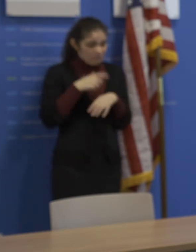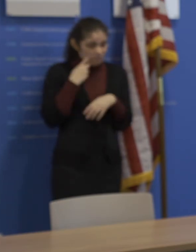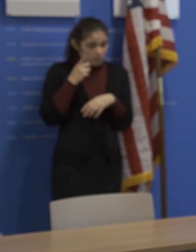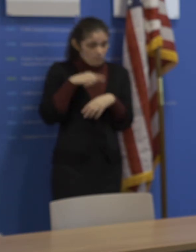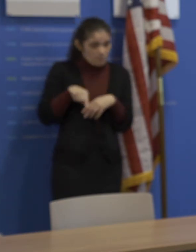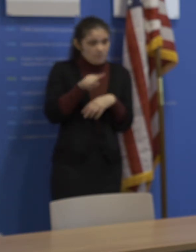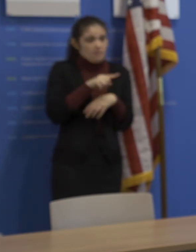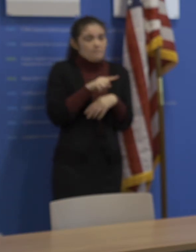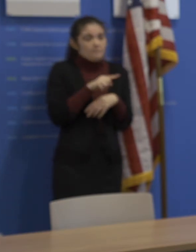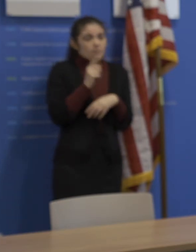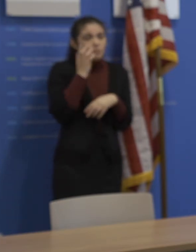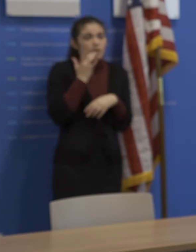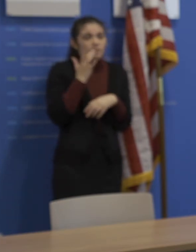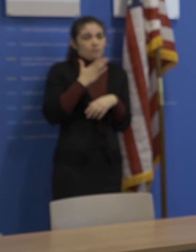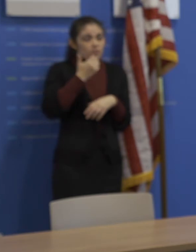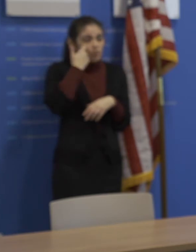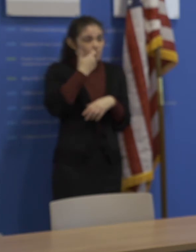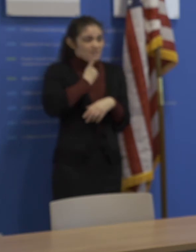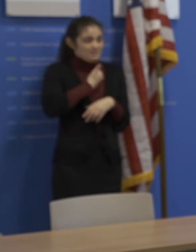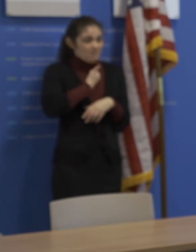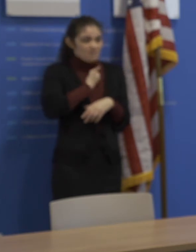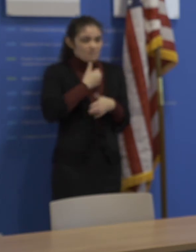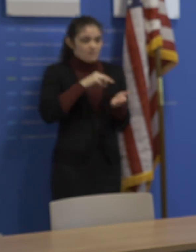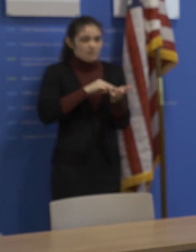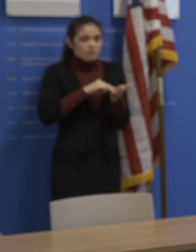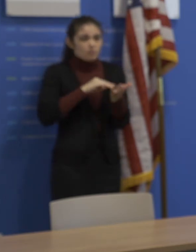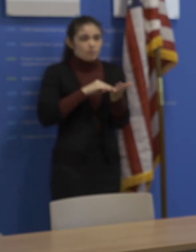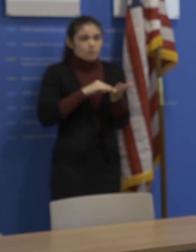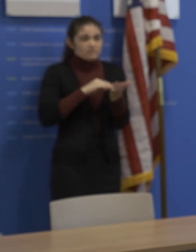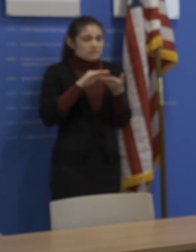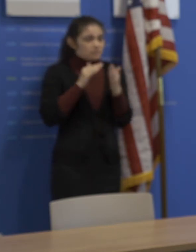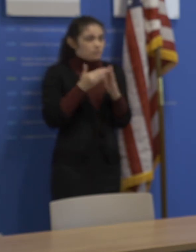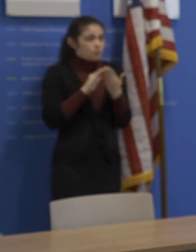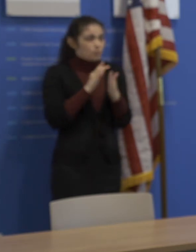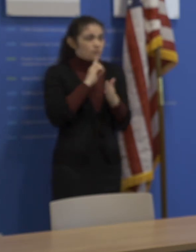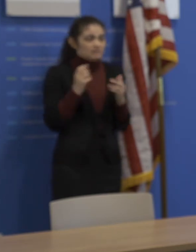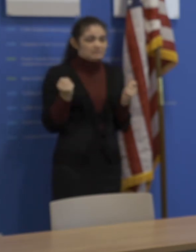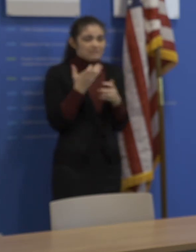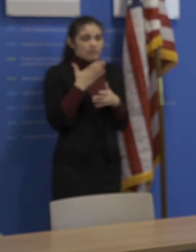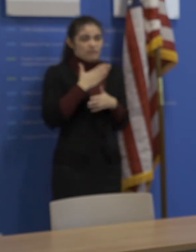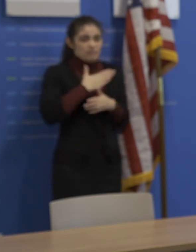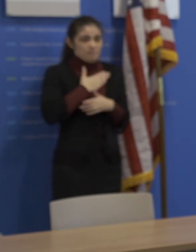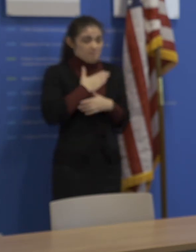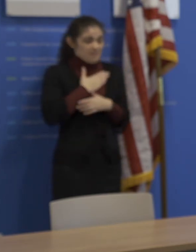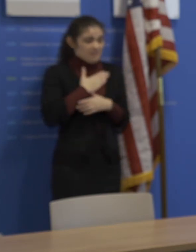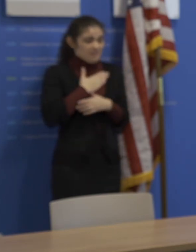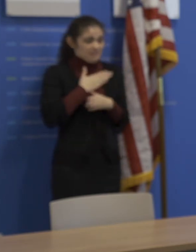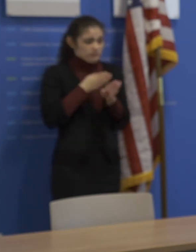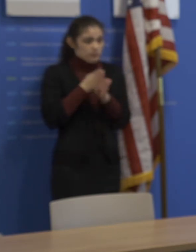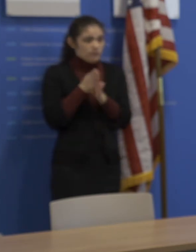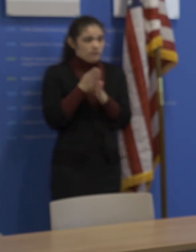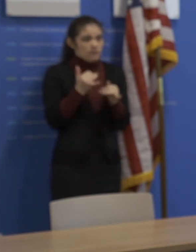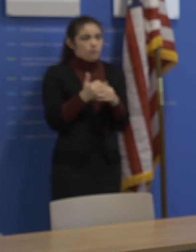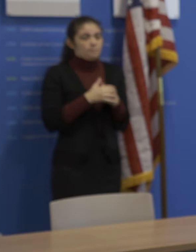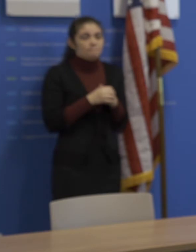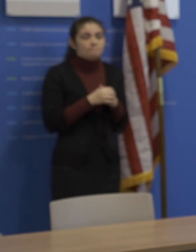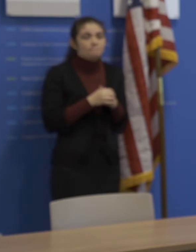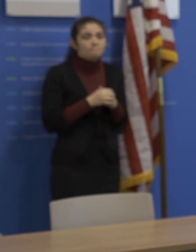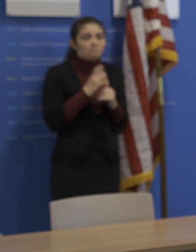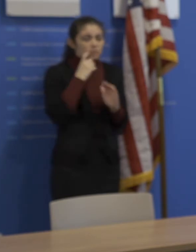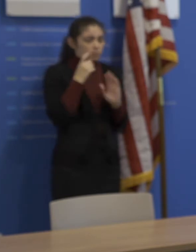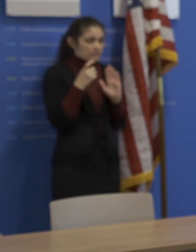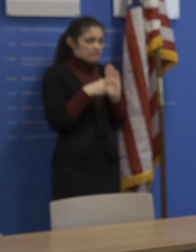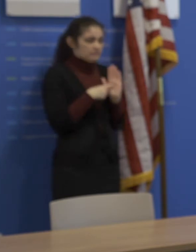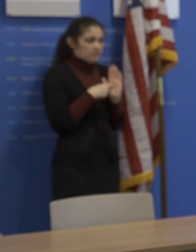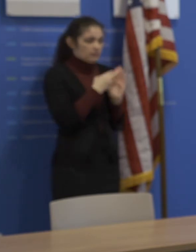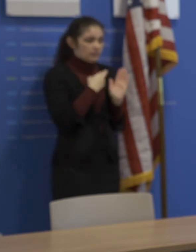of their lives. I know for myself and the medical community on the front lines, this is the scariest time in my career,